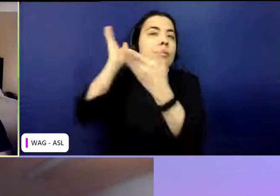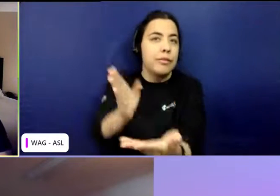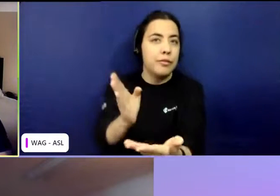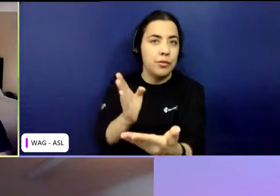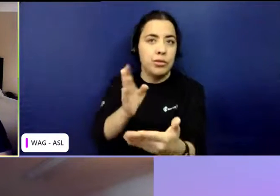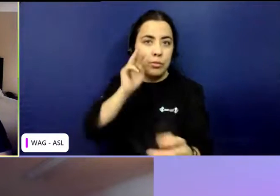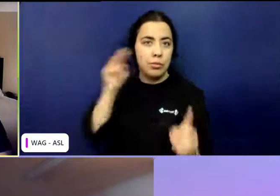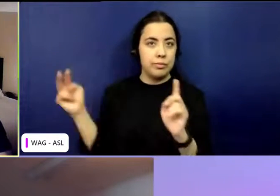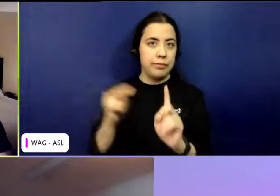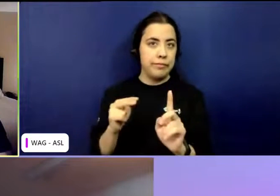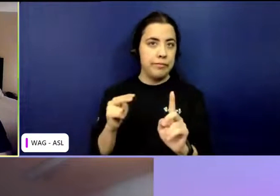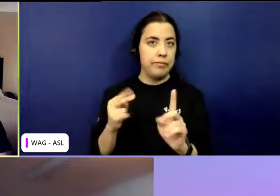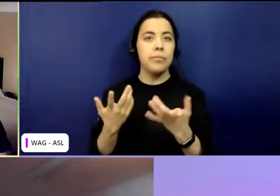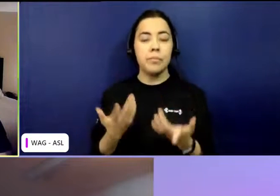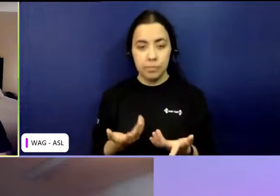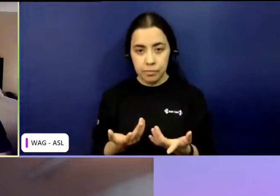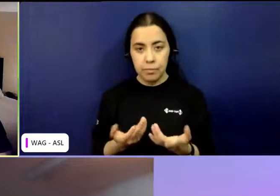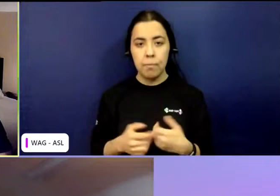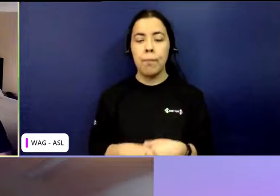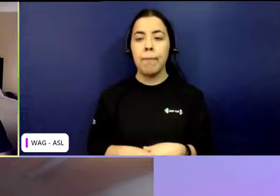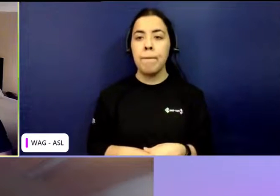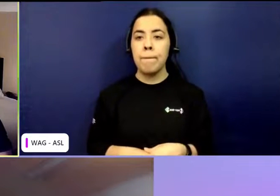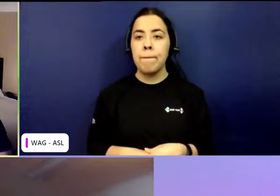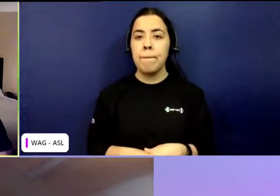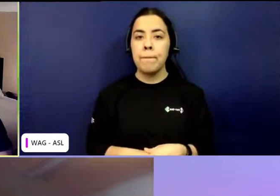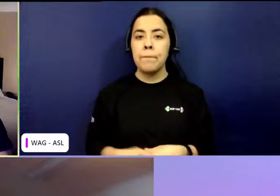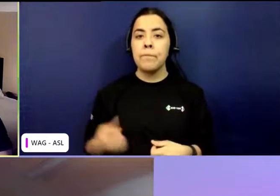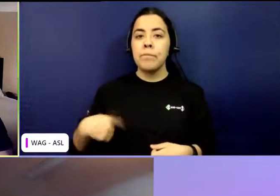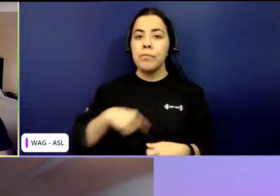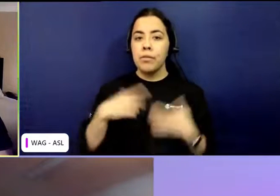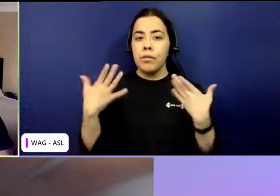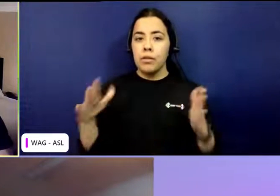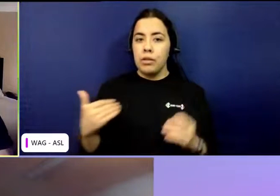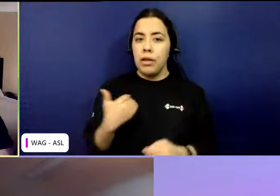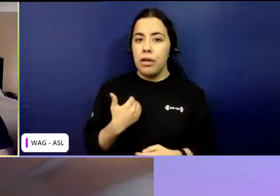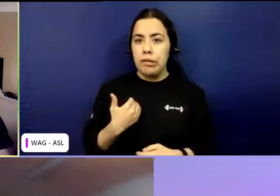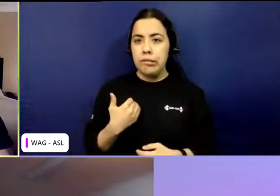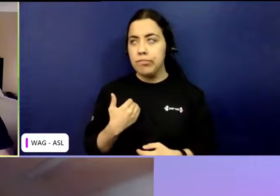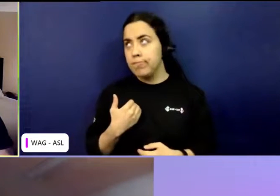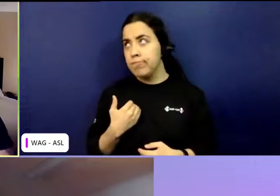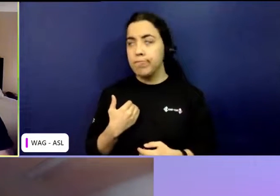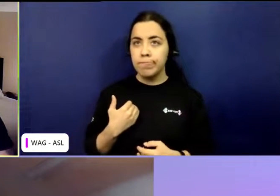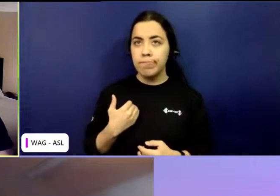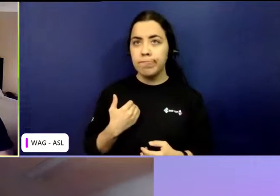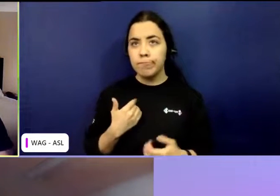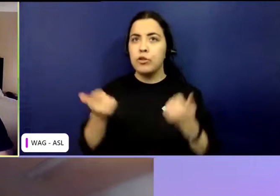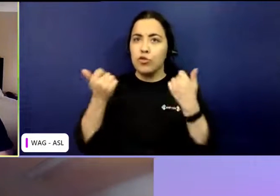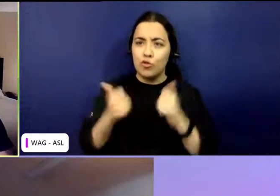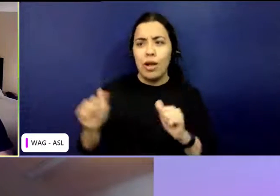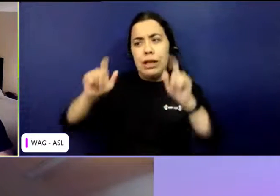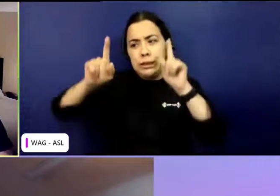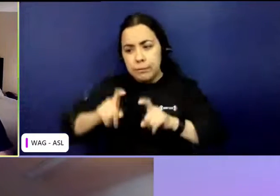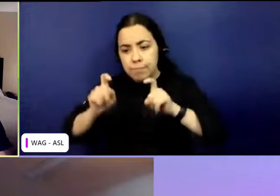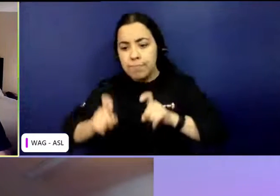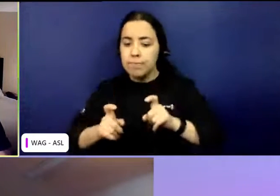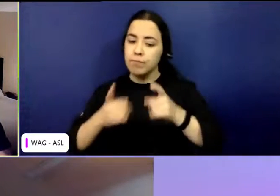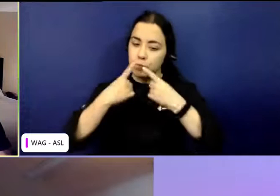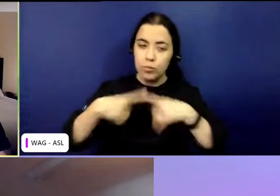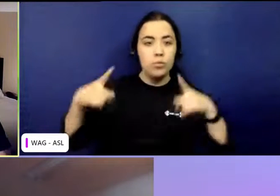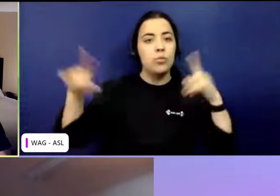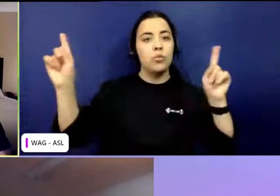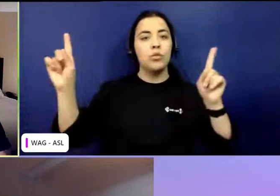perspective. And then, so we've got a tried and true, what we call